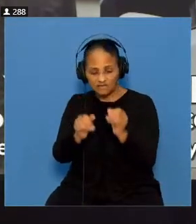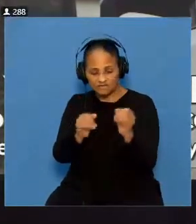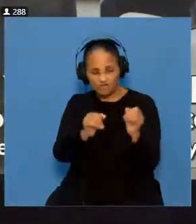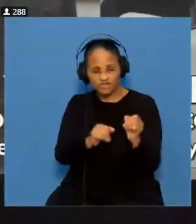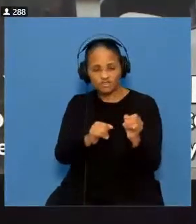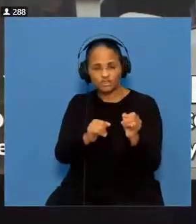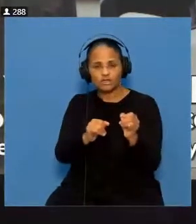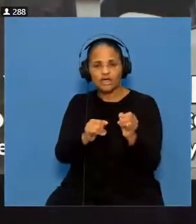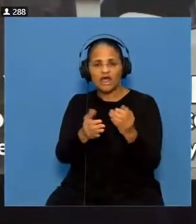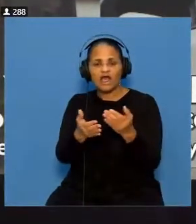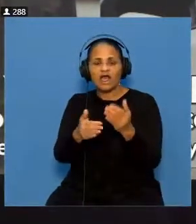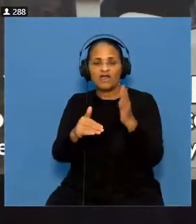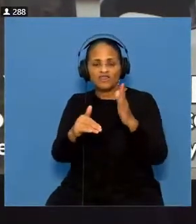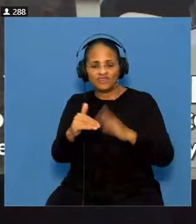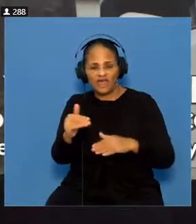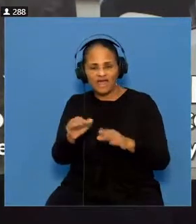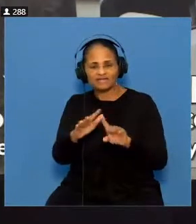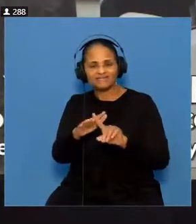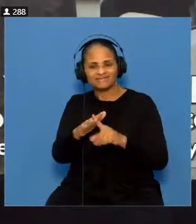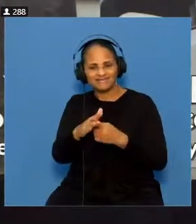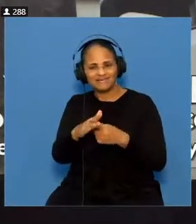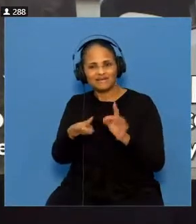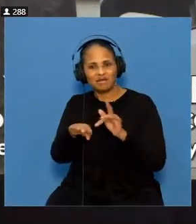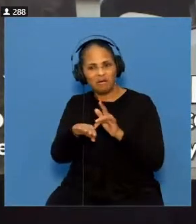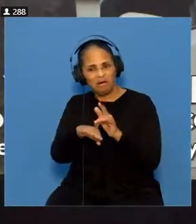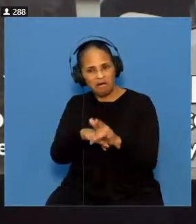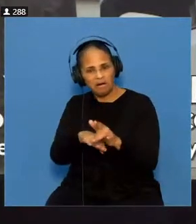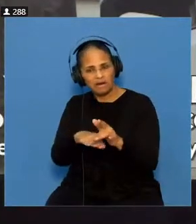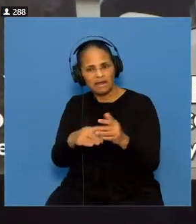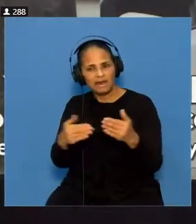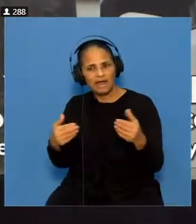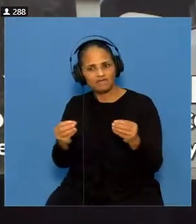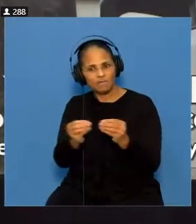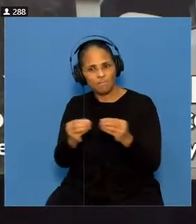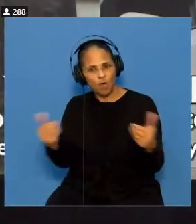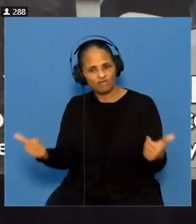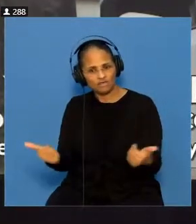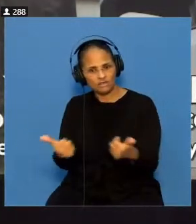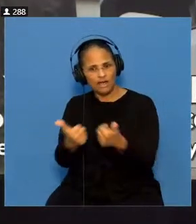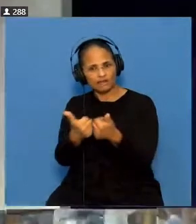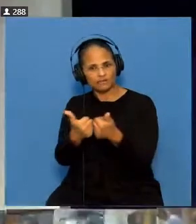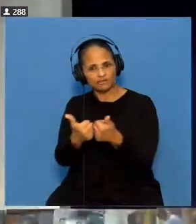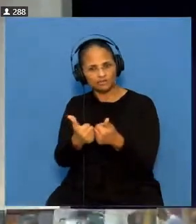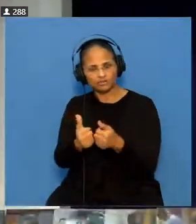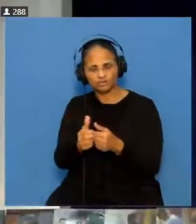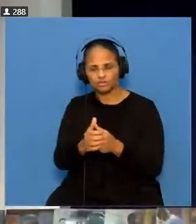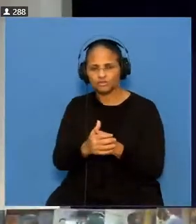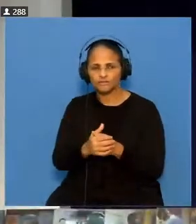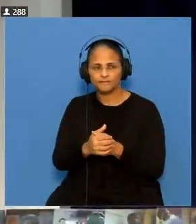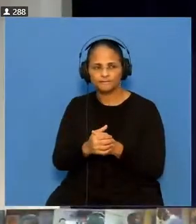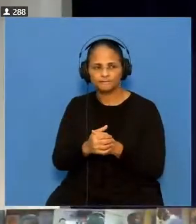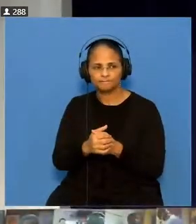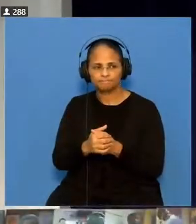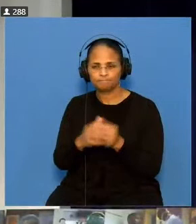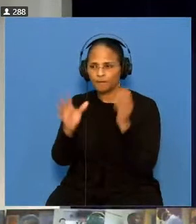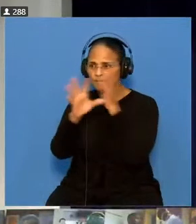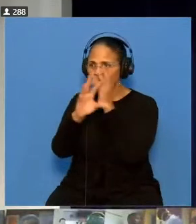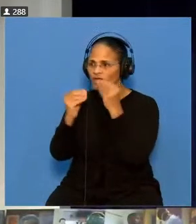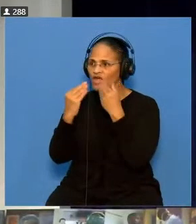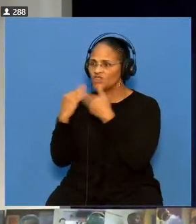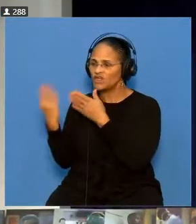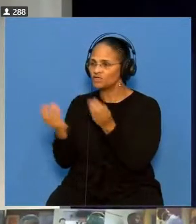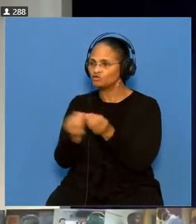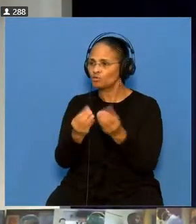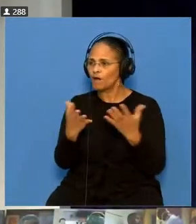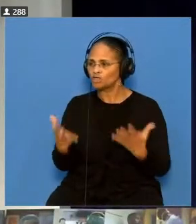than opening prematurely and having a wider challenge that we have. Okay. Premier, Ministers, thank you so